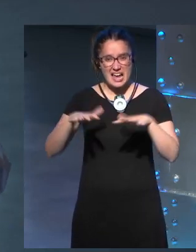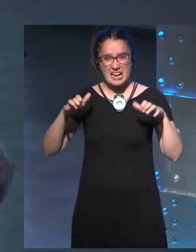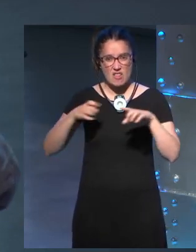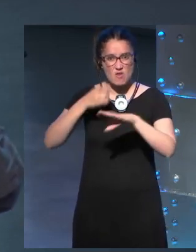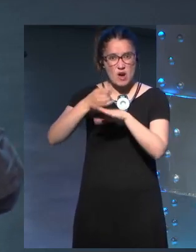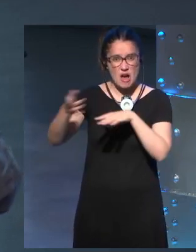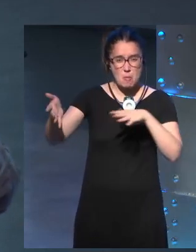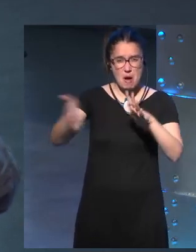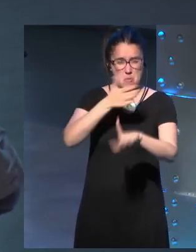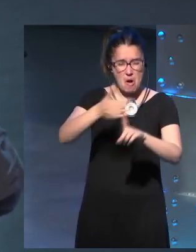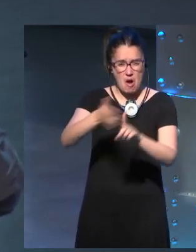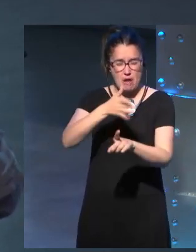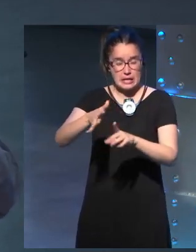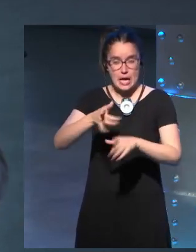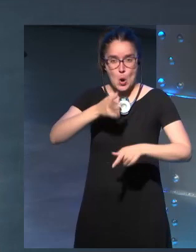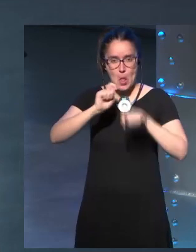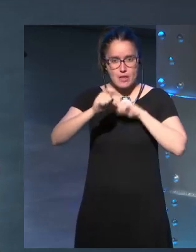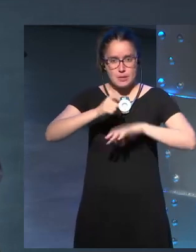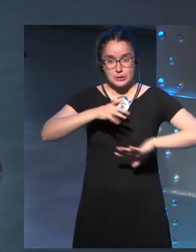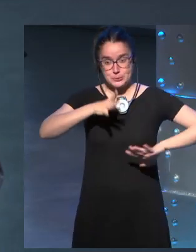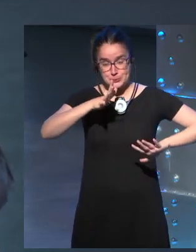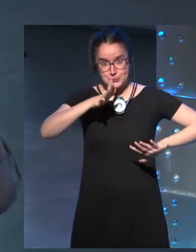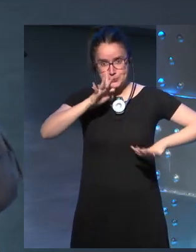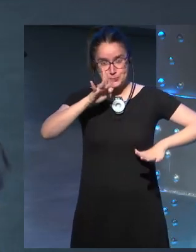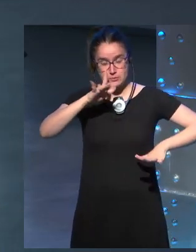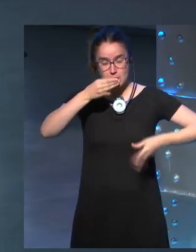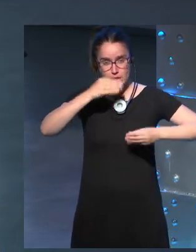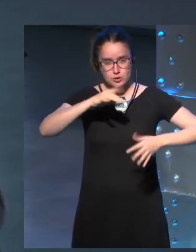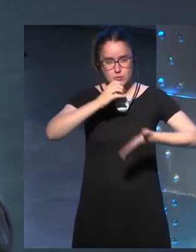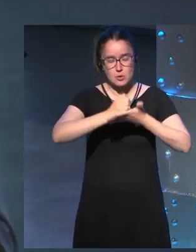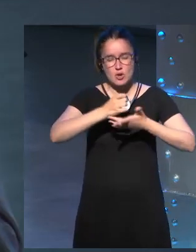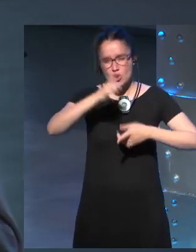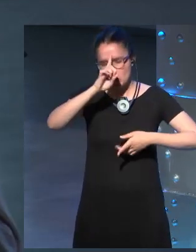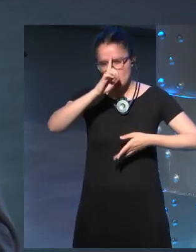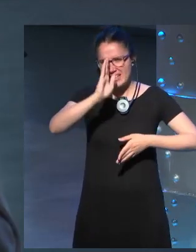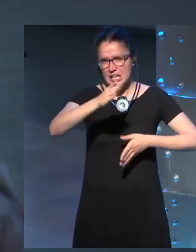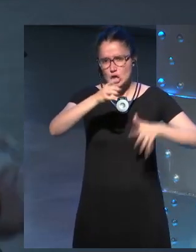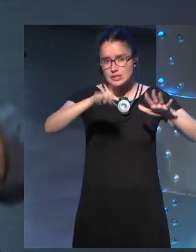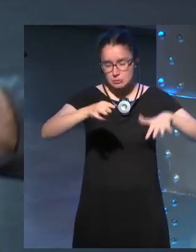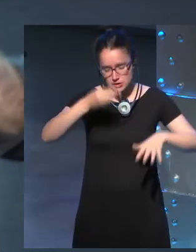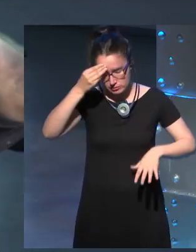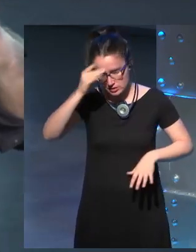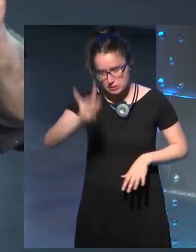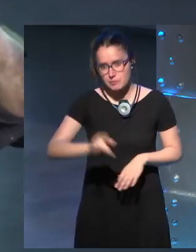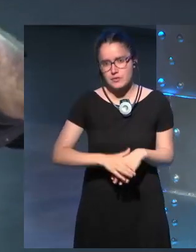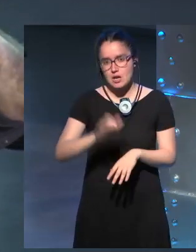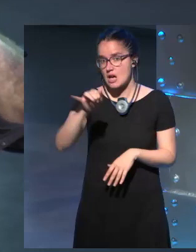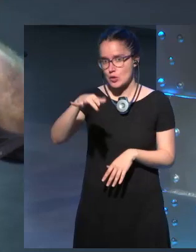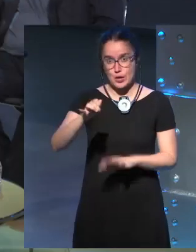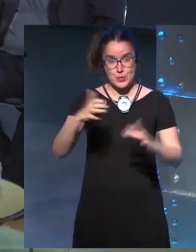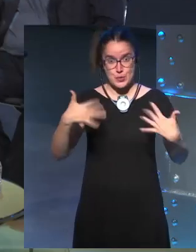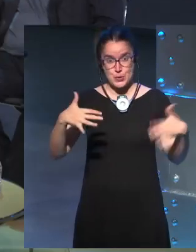He's banned for 6 months, I forget how long it was. Yeah, a lot of time. Yeah, banned for a lot of time. There's this huge press